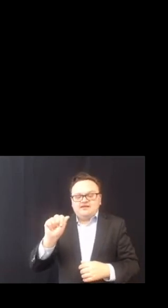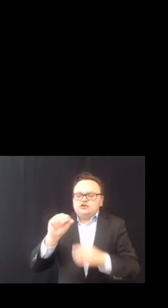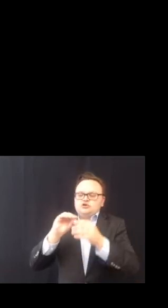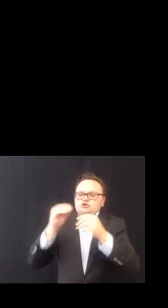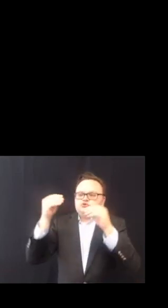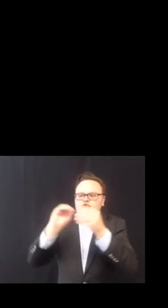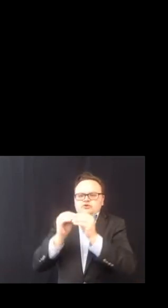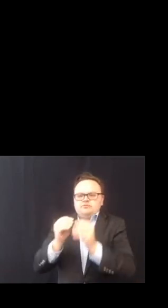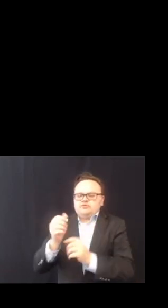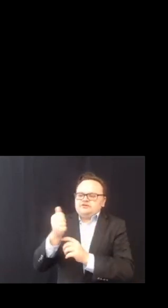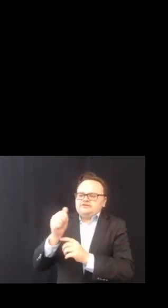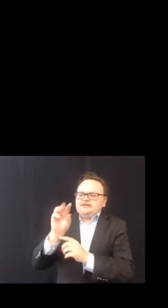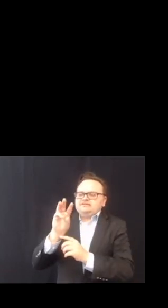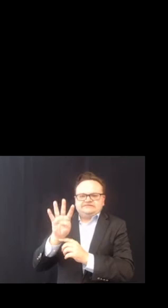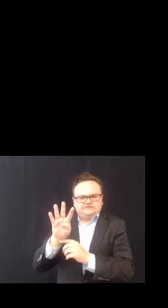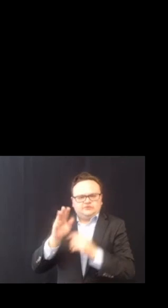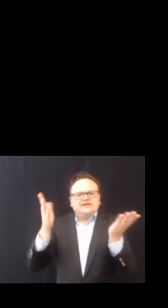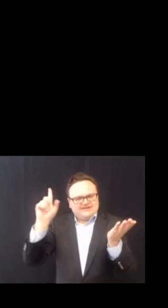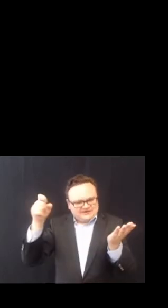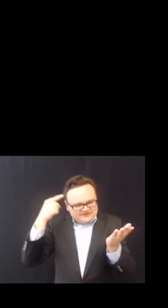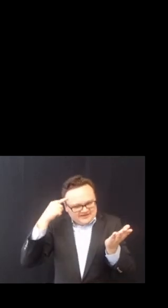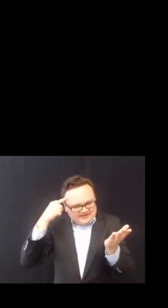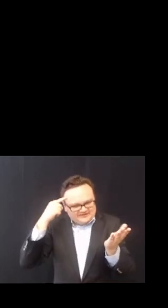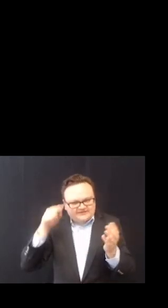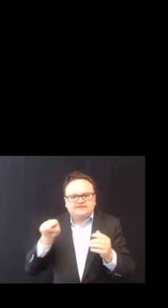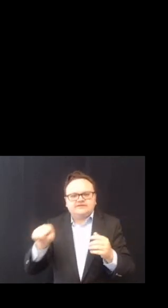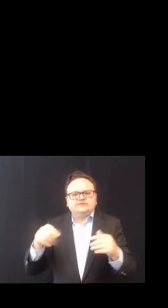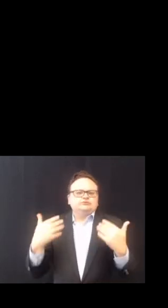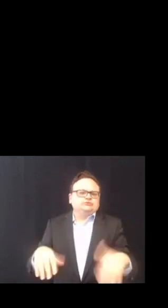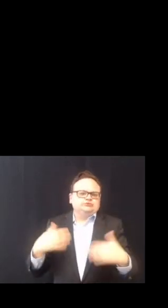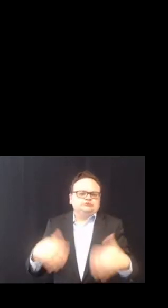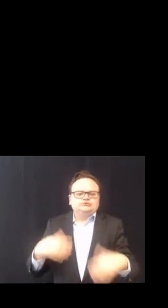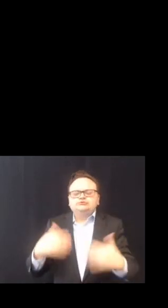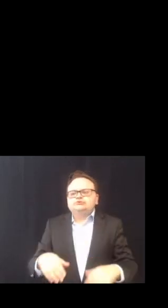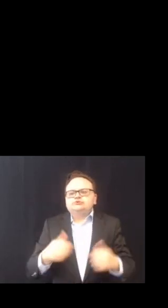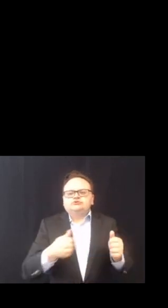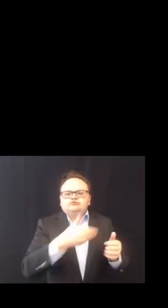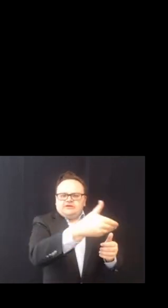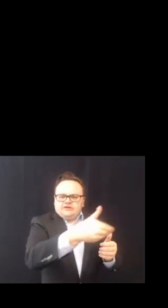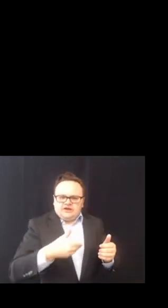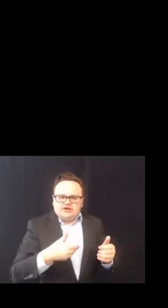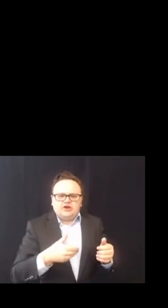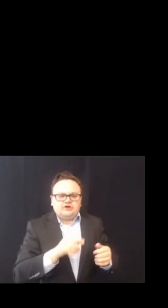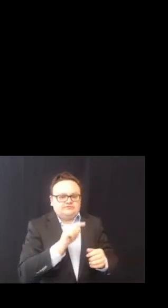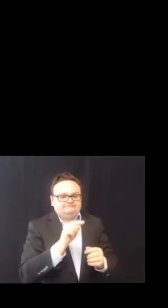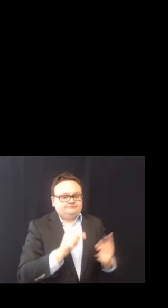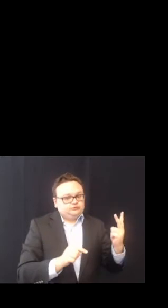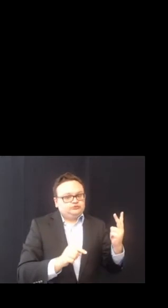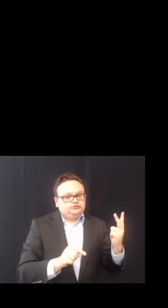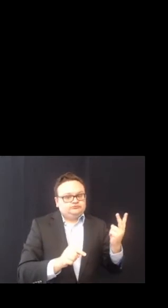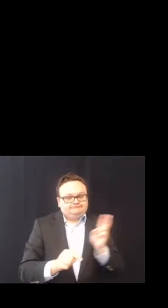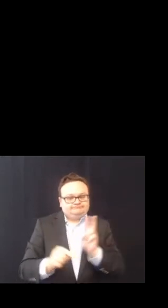new business located in Tallahassee has immediately made an effort to be inclusive, hiring 2 individuals with